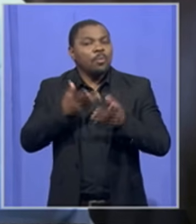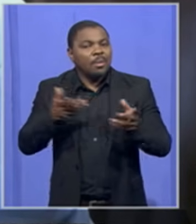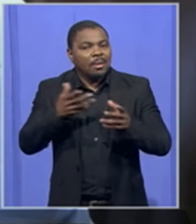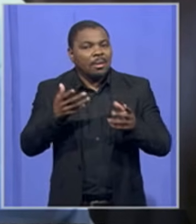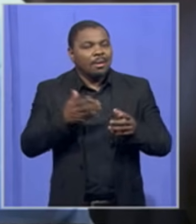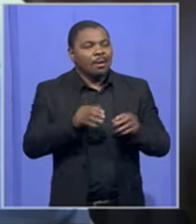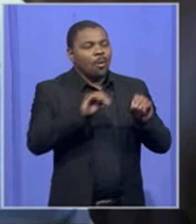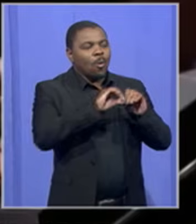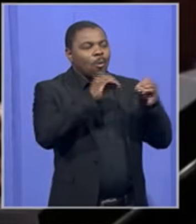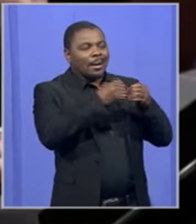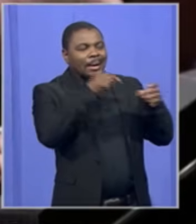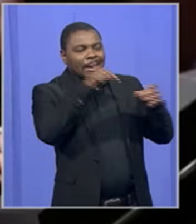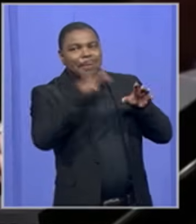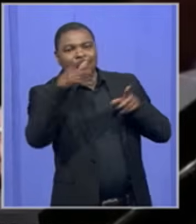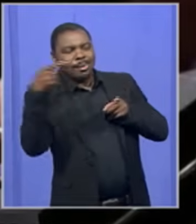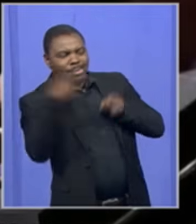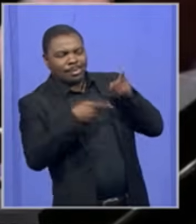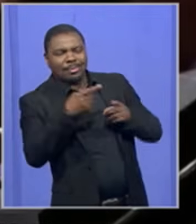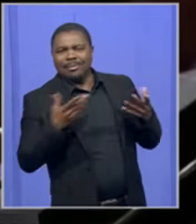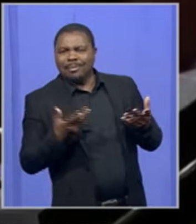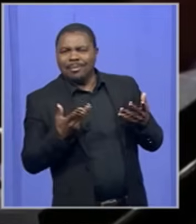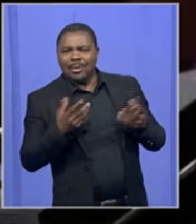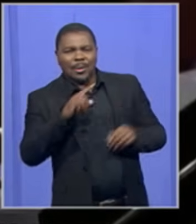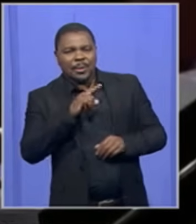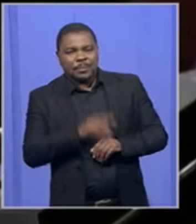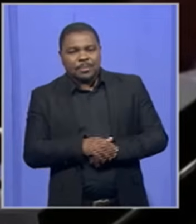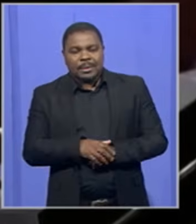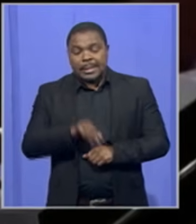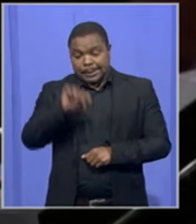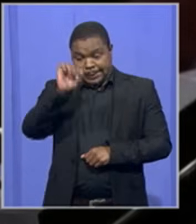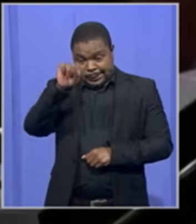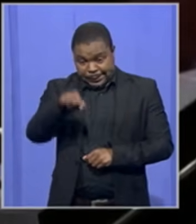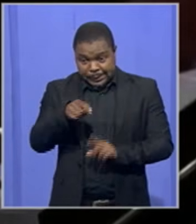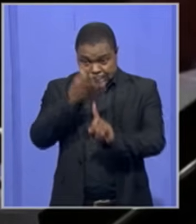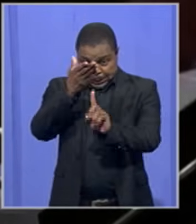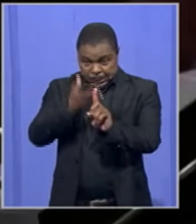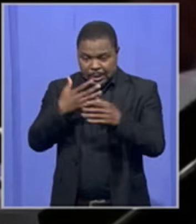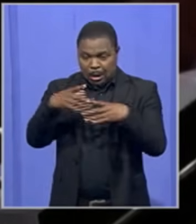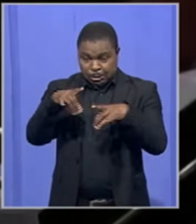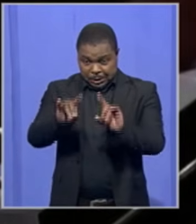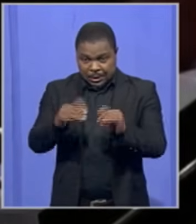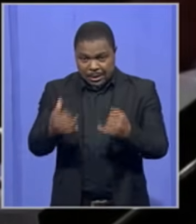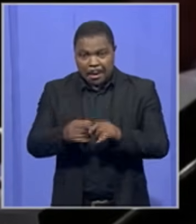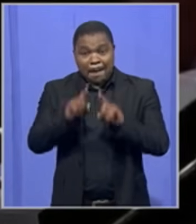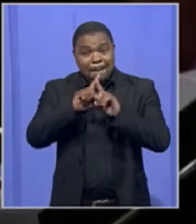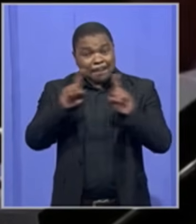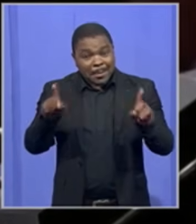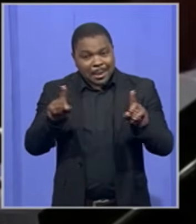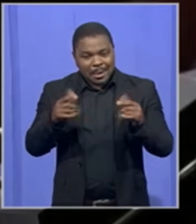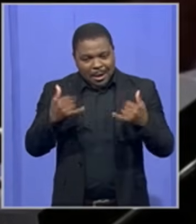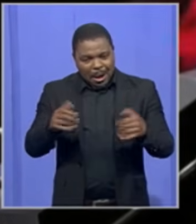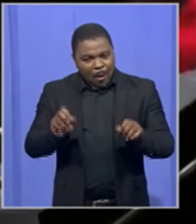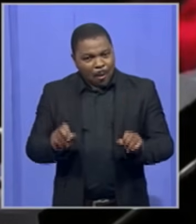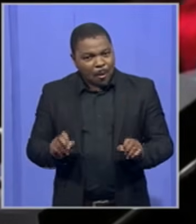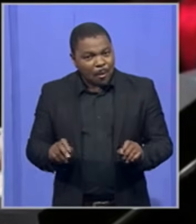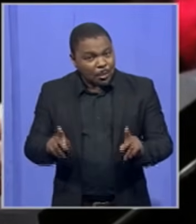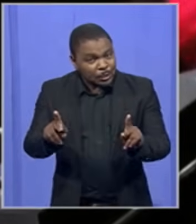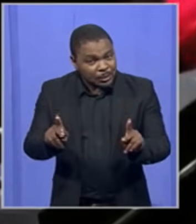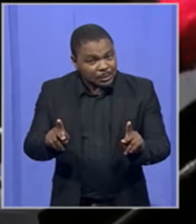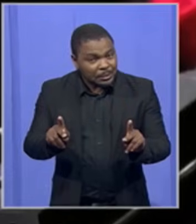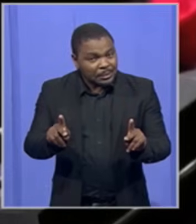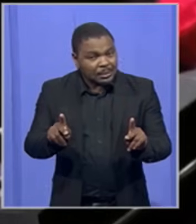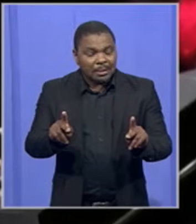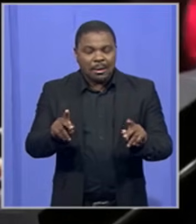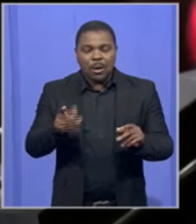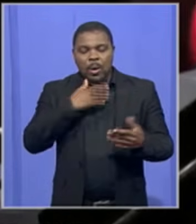are embroiled in? We are a chairperson now, yes. But the issue is that we have missed an opportunity here. It's a fact.